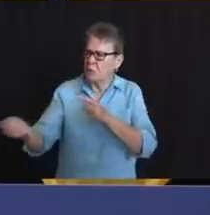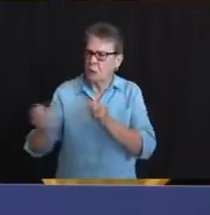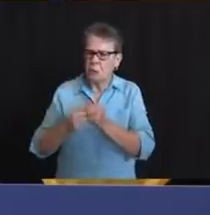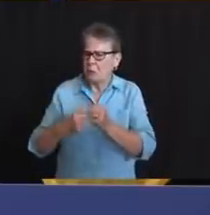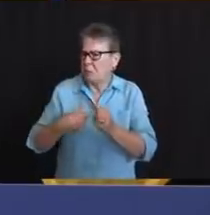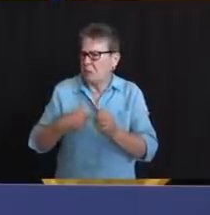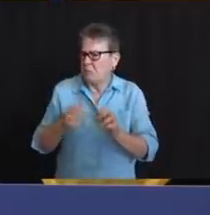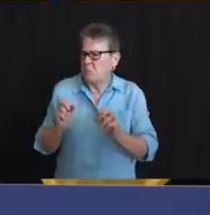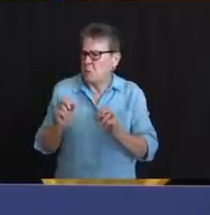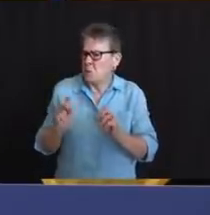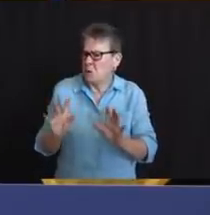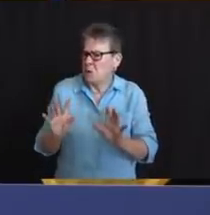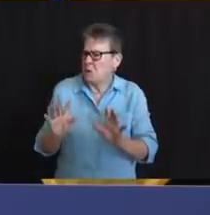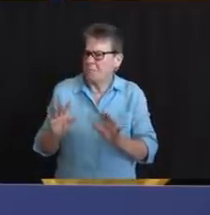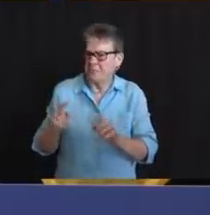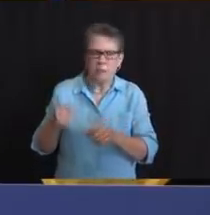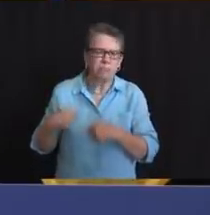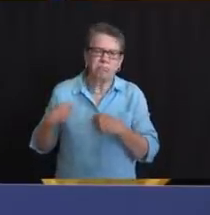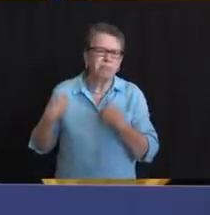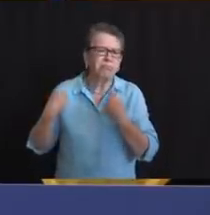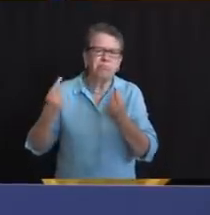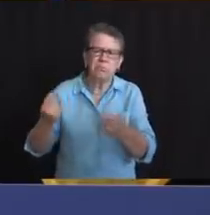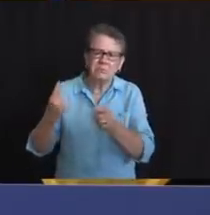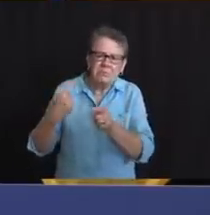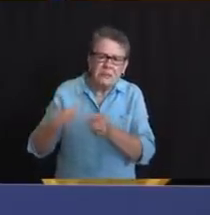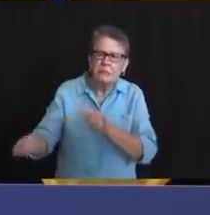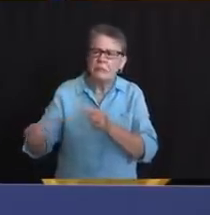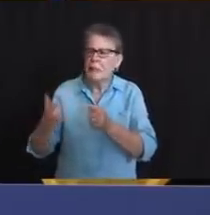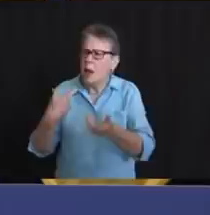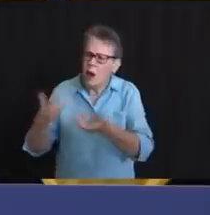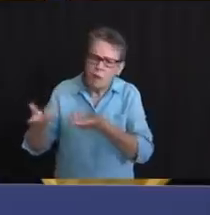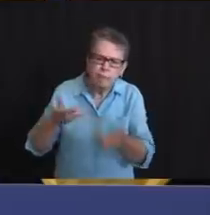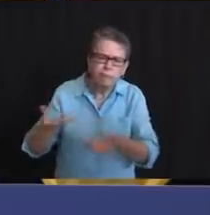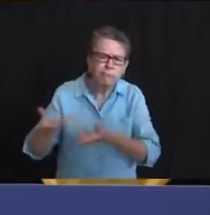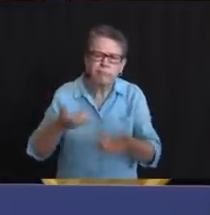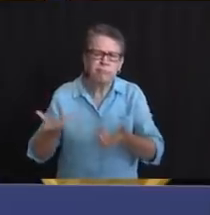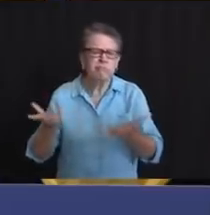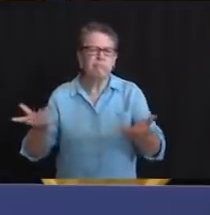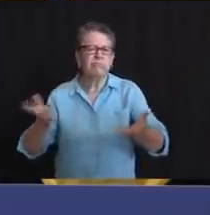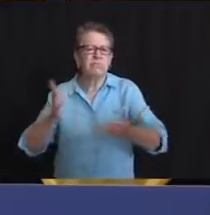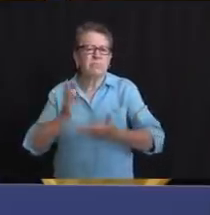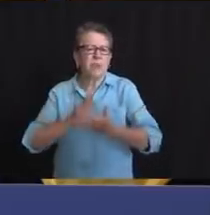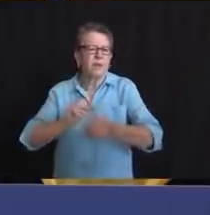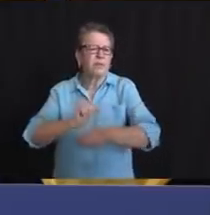no interest to us, and it does not factor in. I am